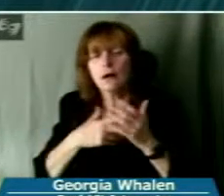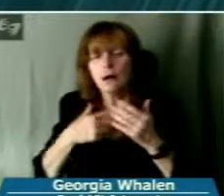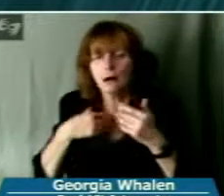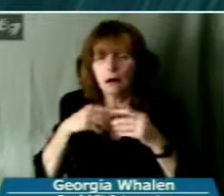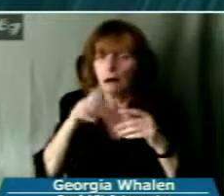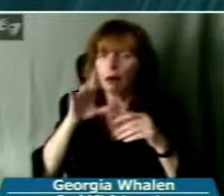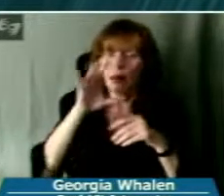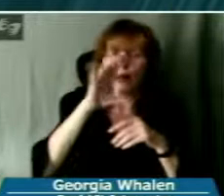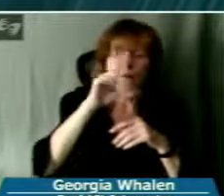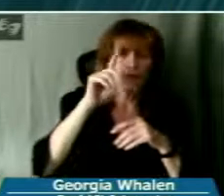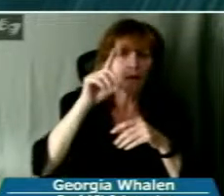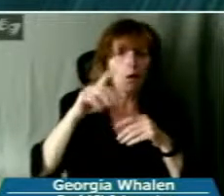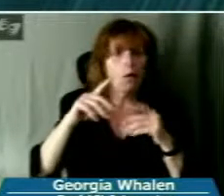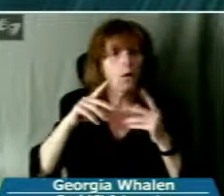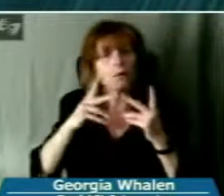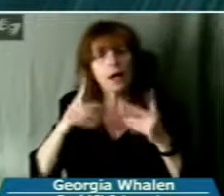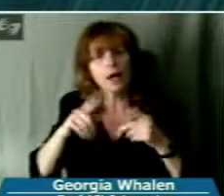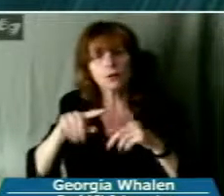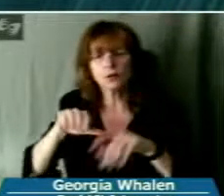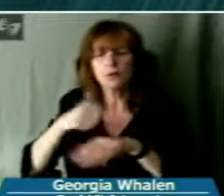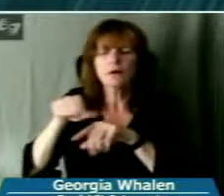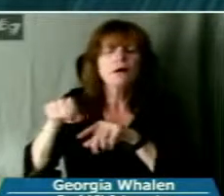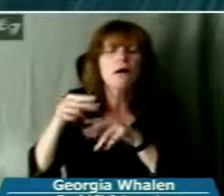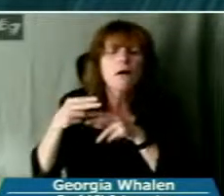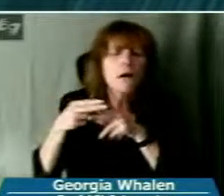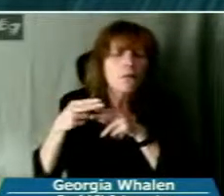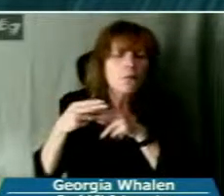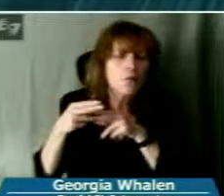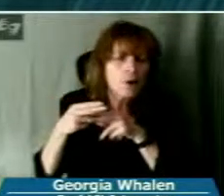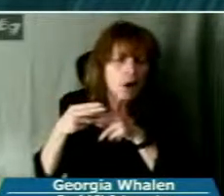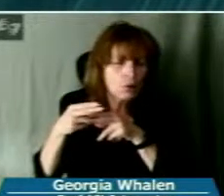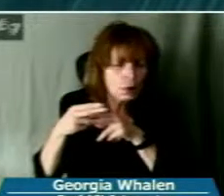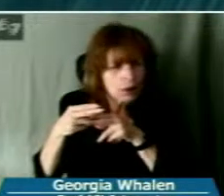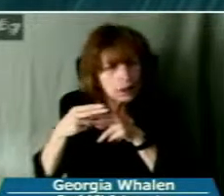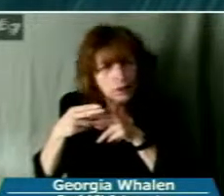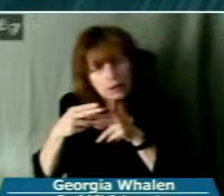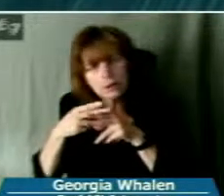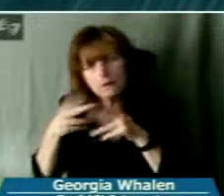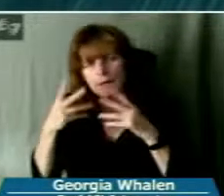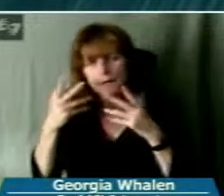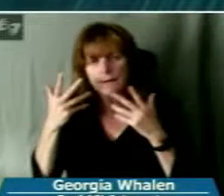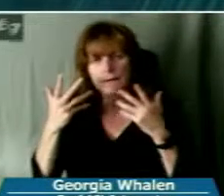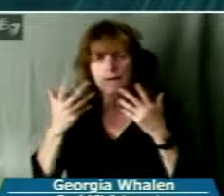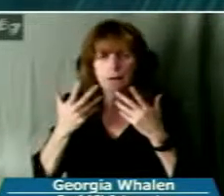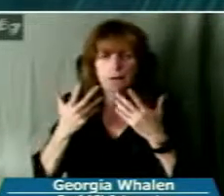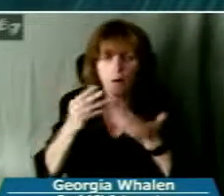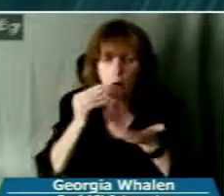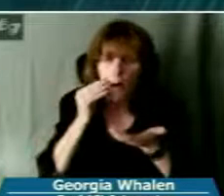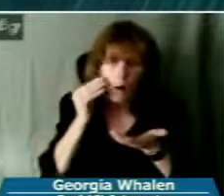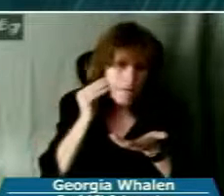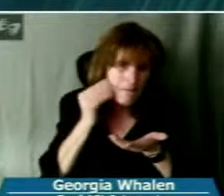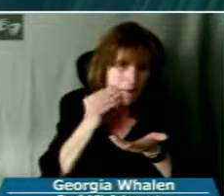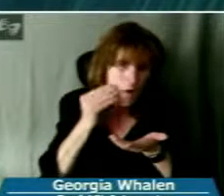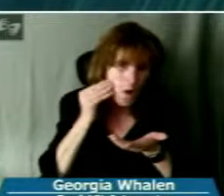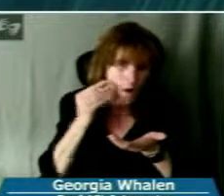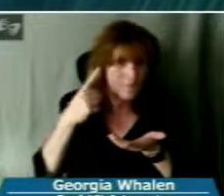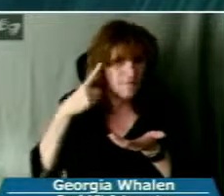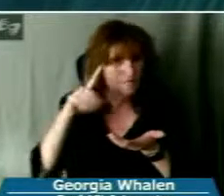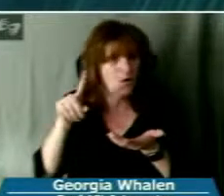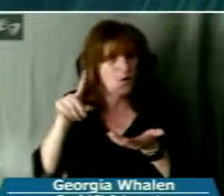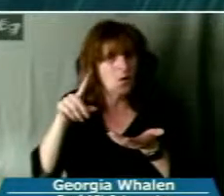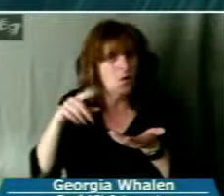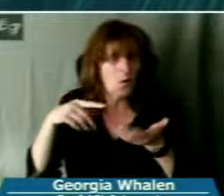fit up to act as an appropriate receptacle, receiving place for